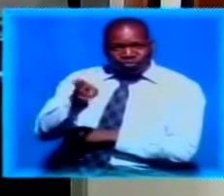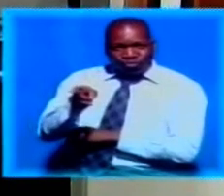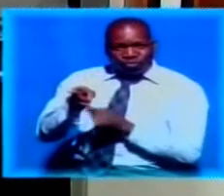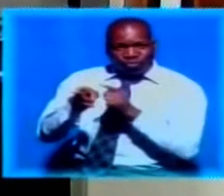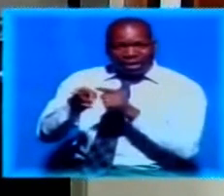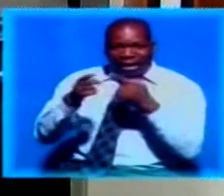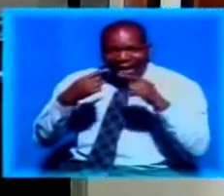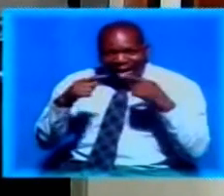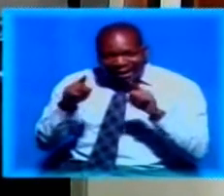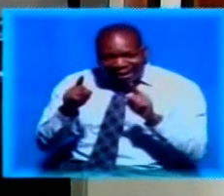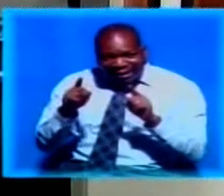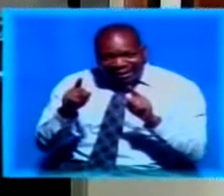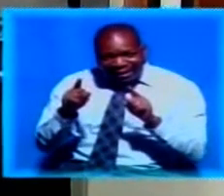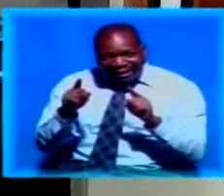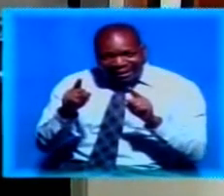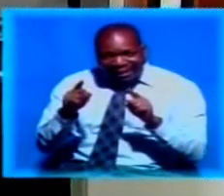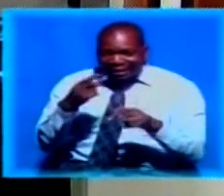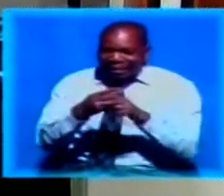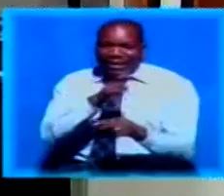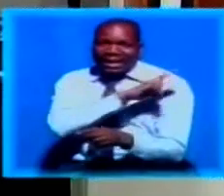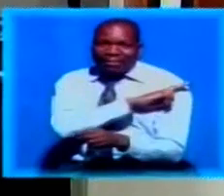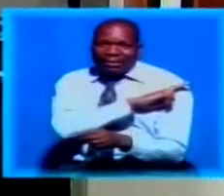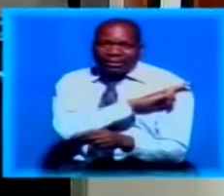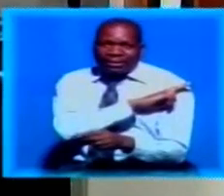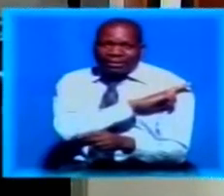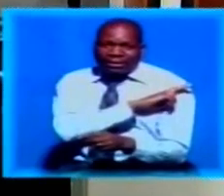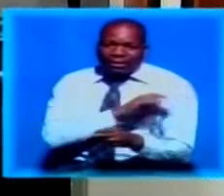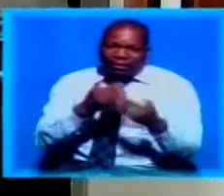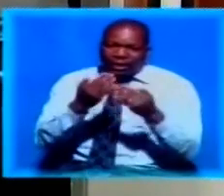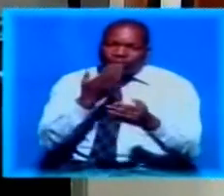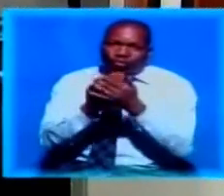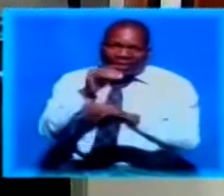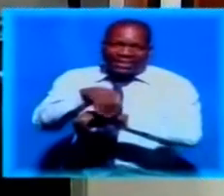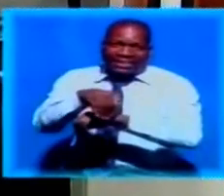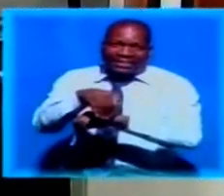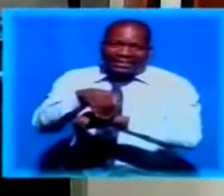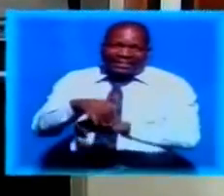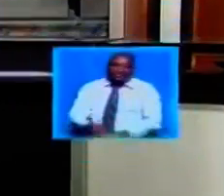22 hours. Until then, I'm Hebert Mutabi. Thank you for watching. Good night for now.